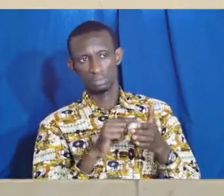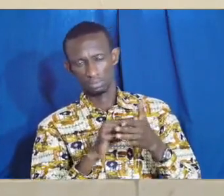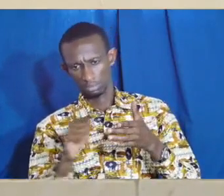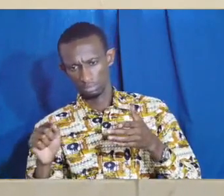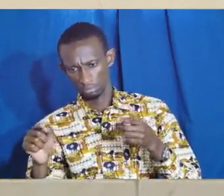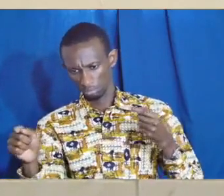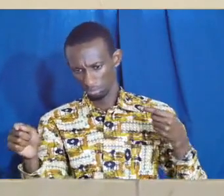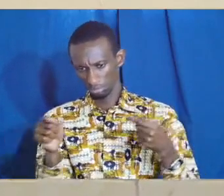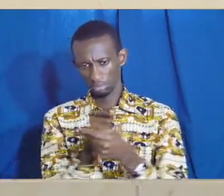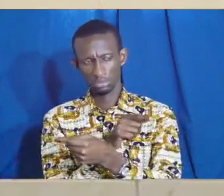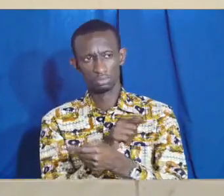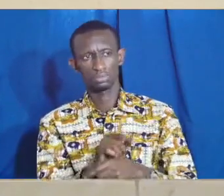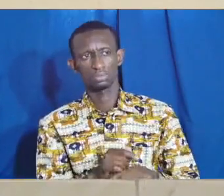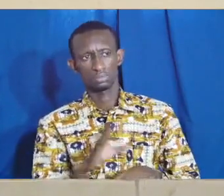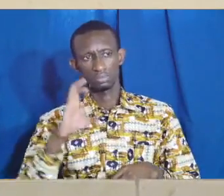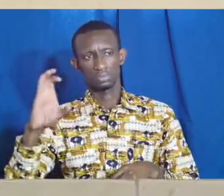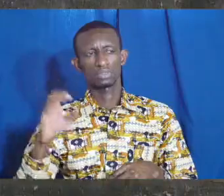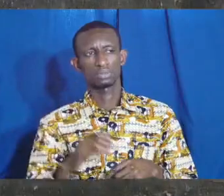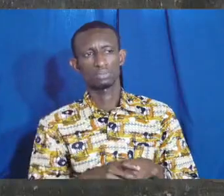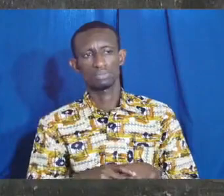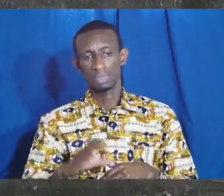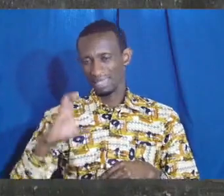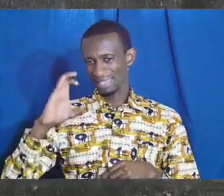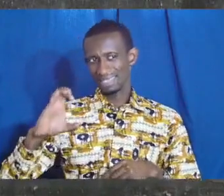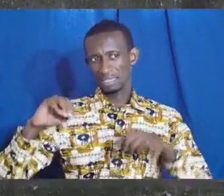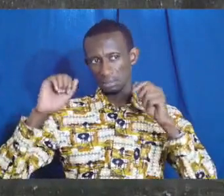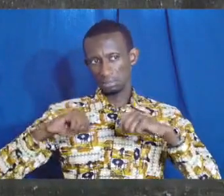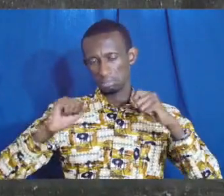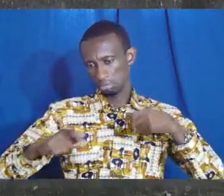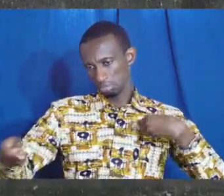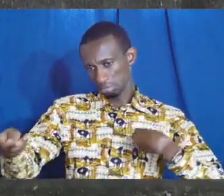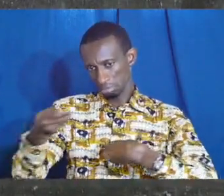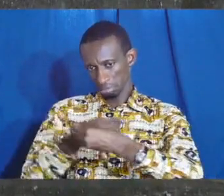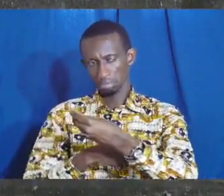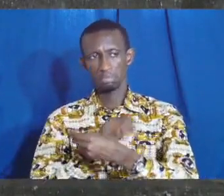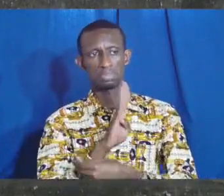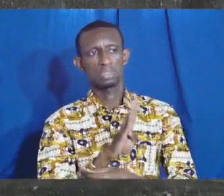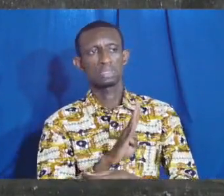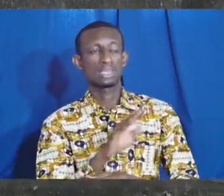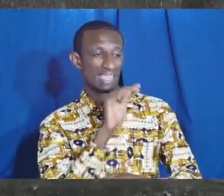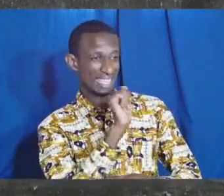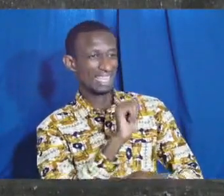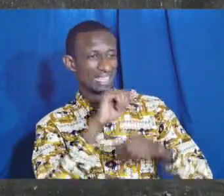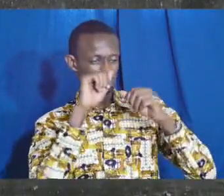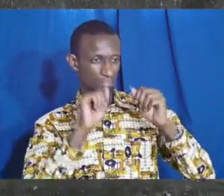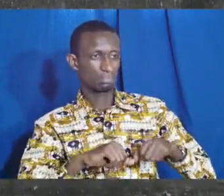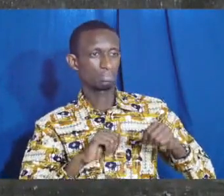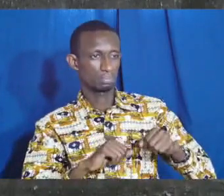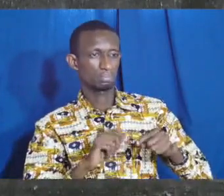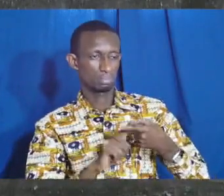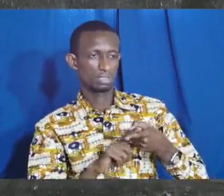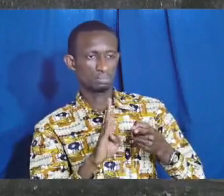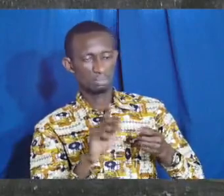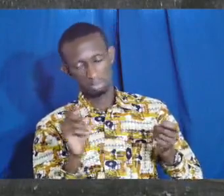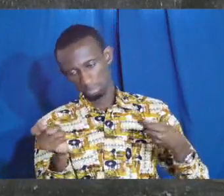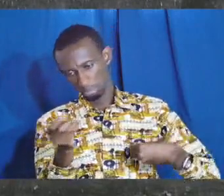reversible arrows, I will get C. C can be converted into A, and A plus B, as well as B plus B